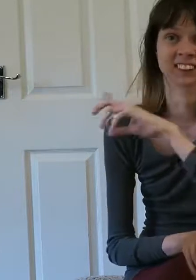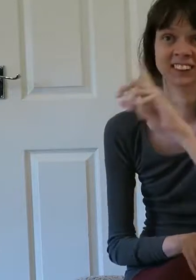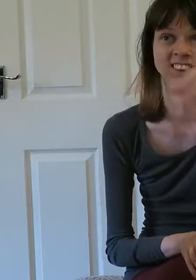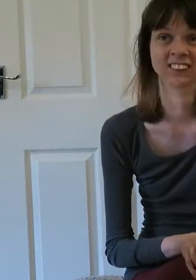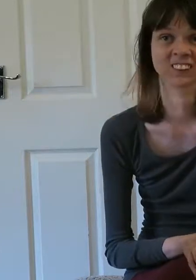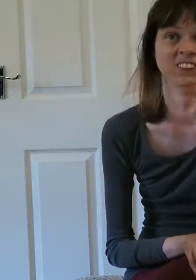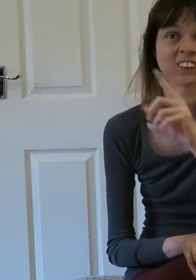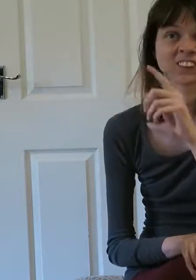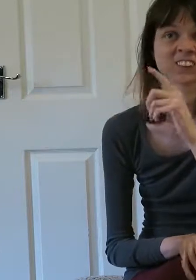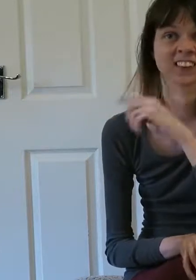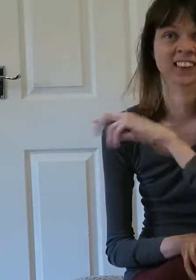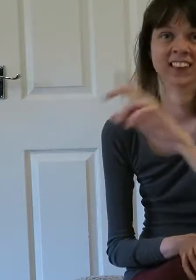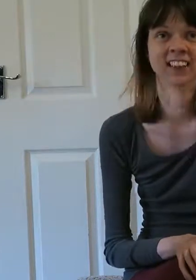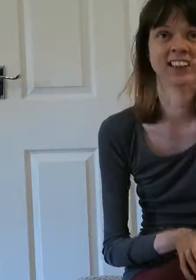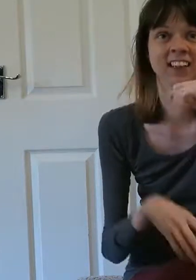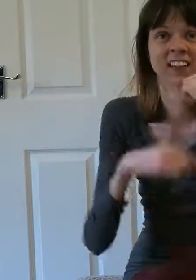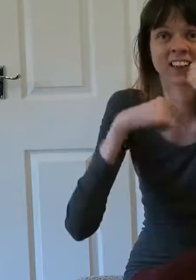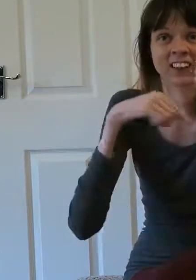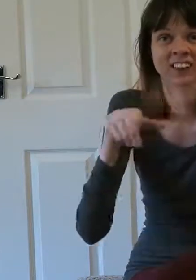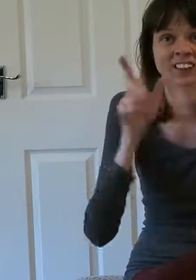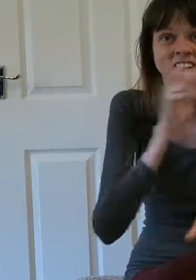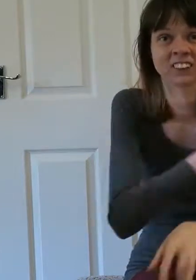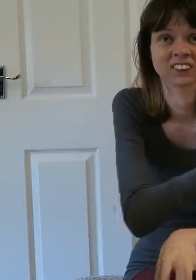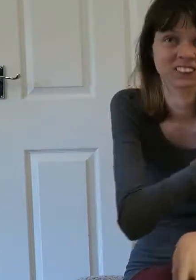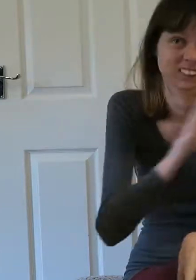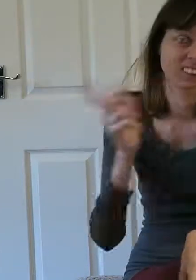No, we are